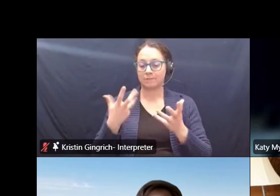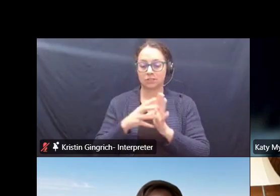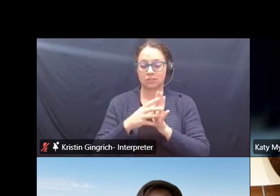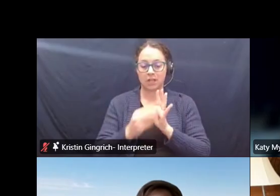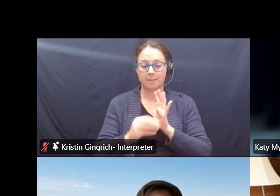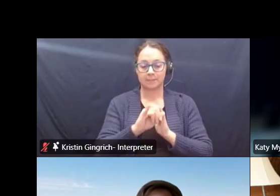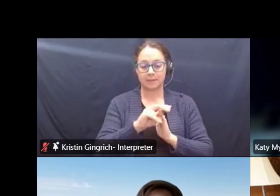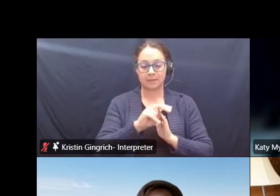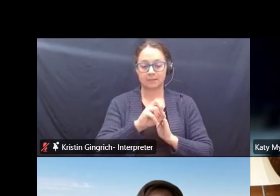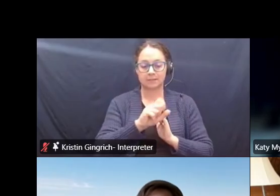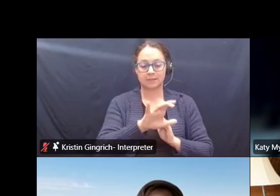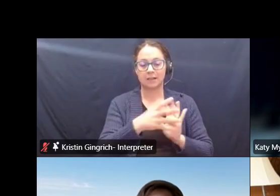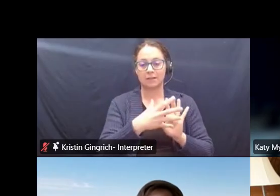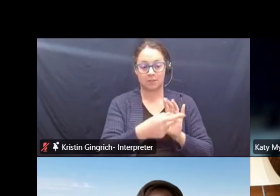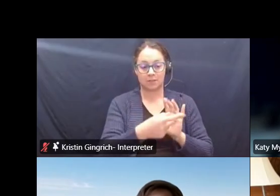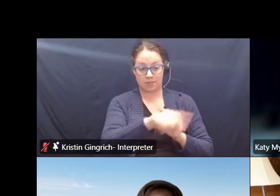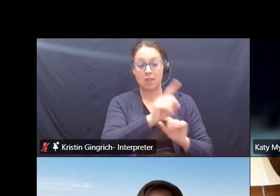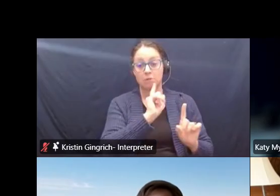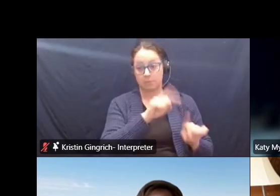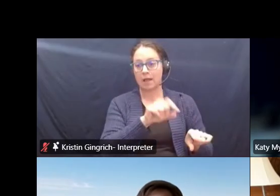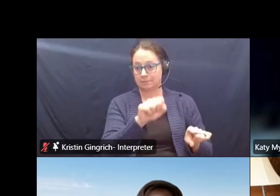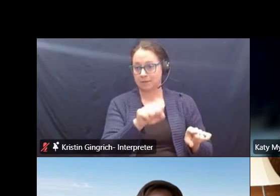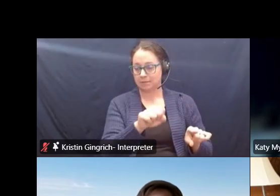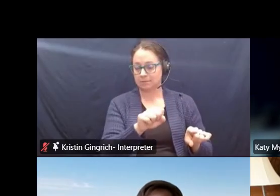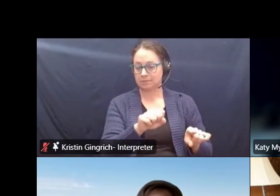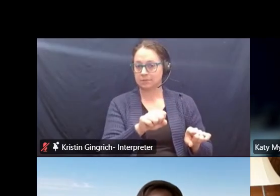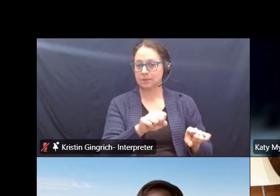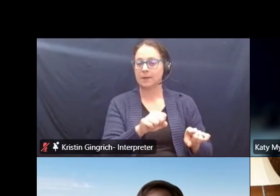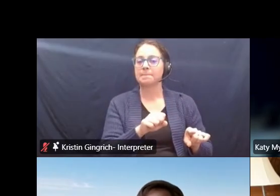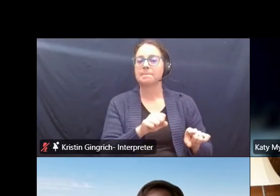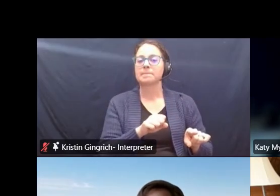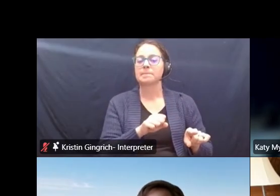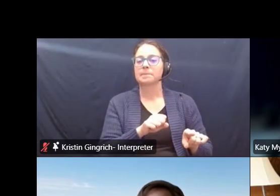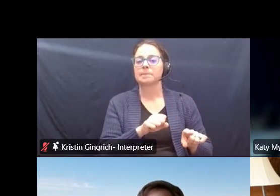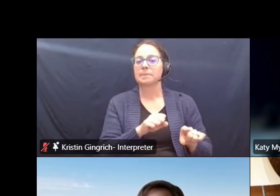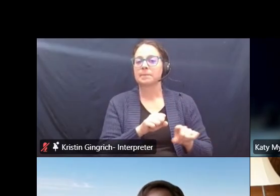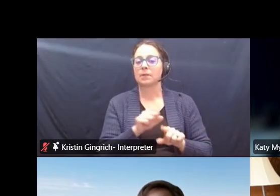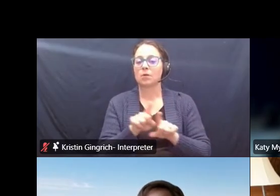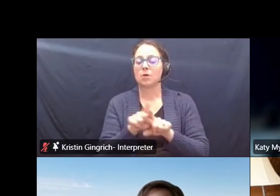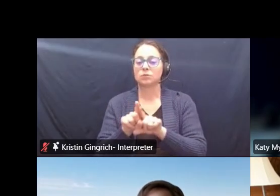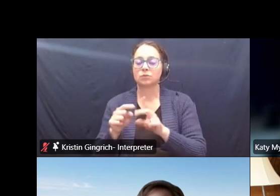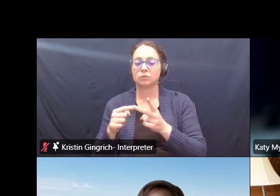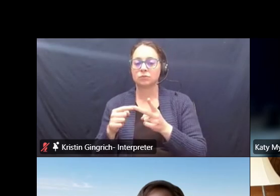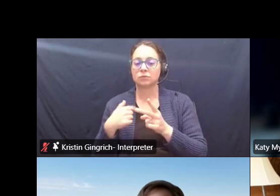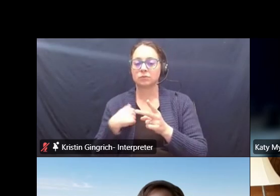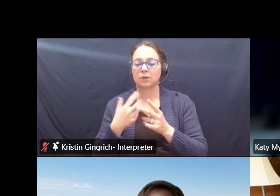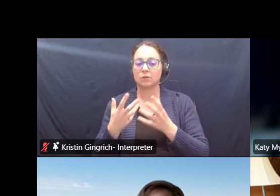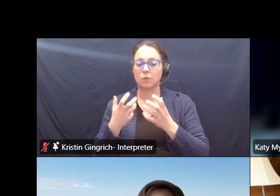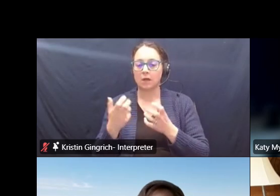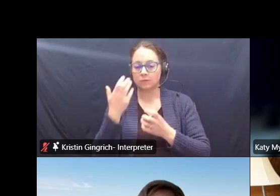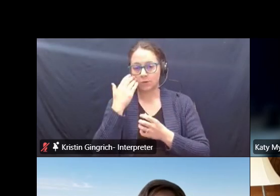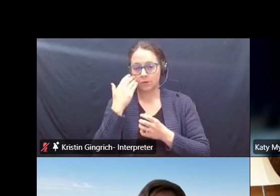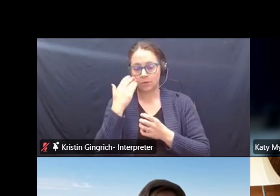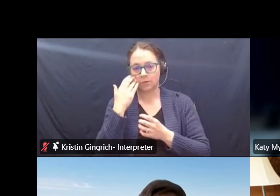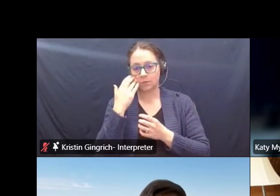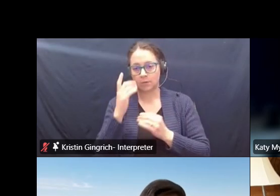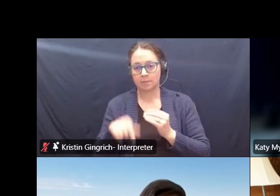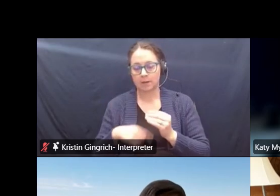on them, and they replied back to me. And then also, I would like to know